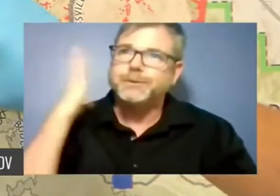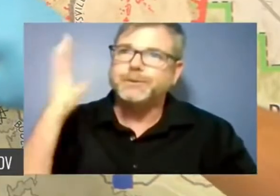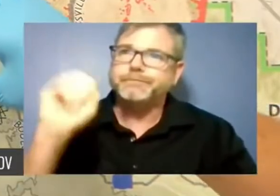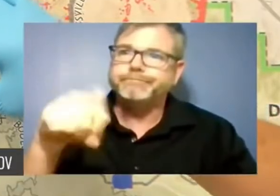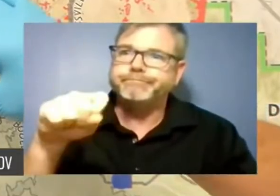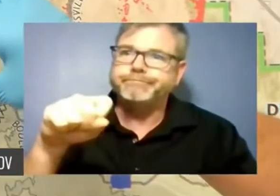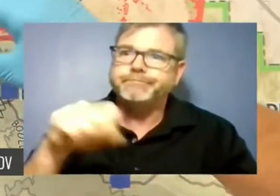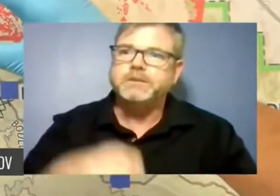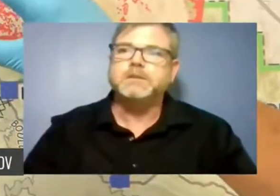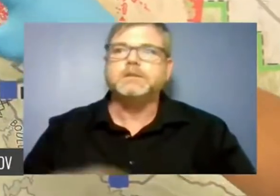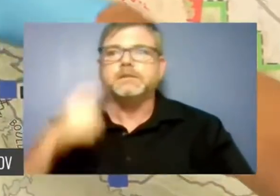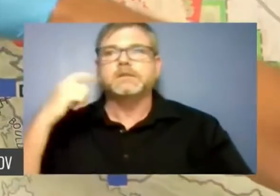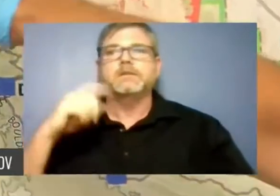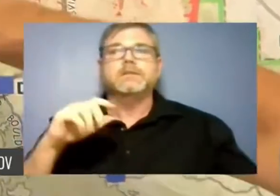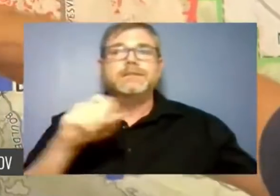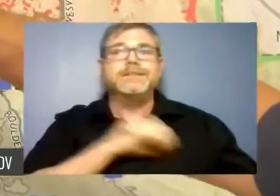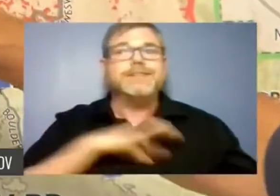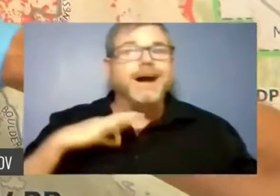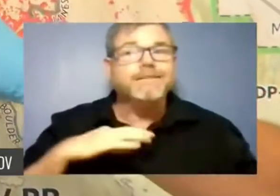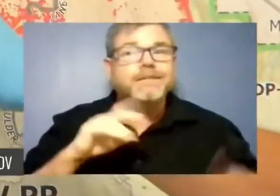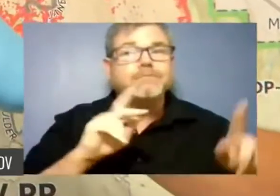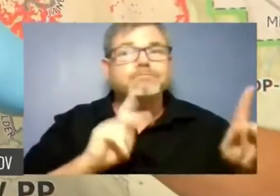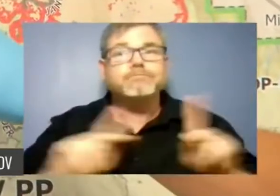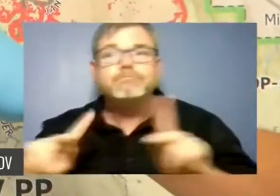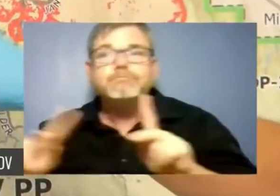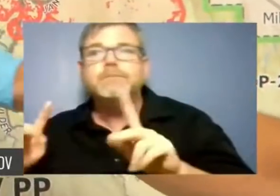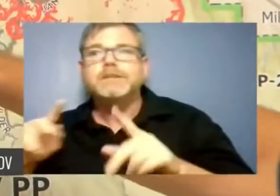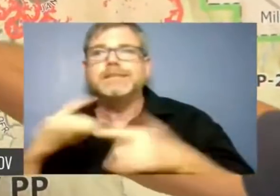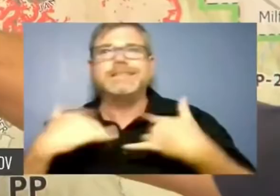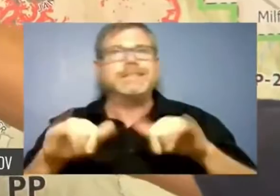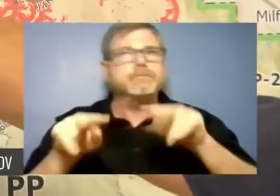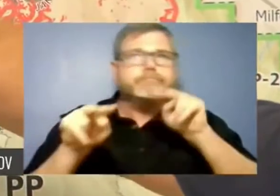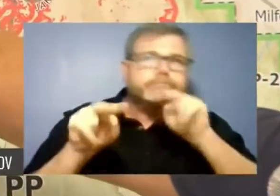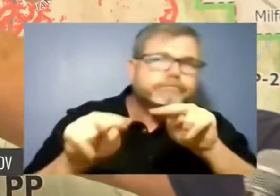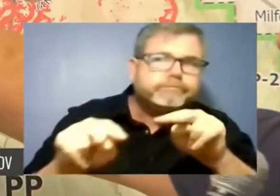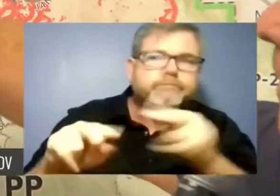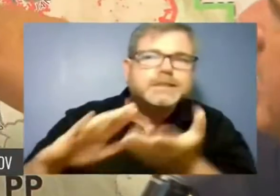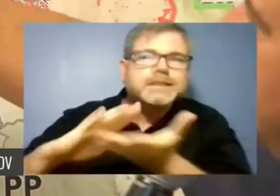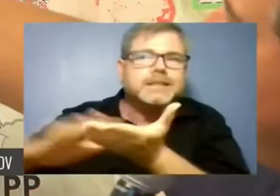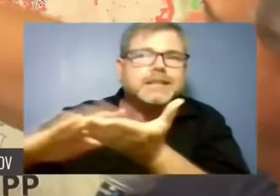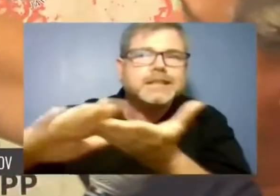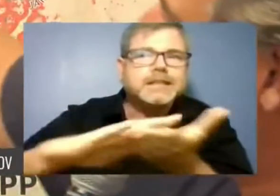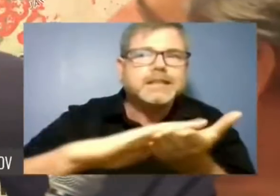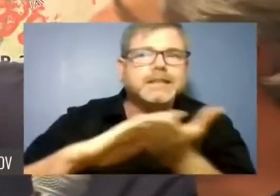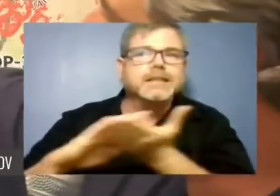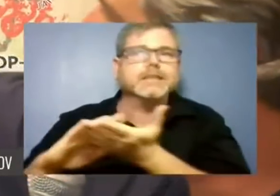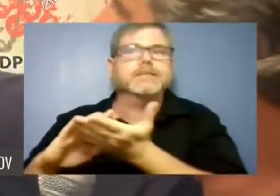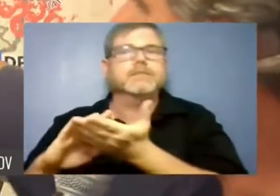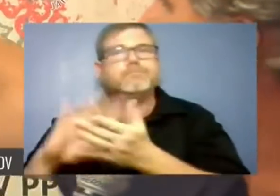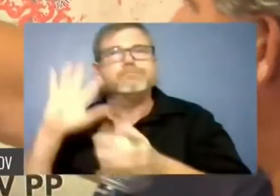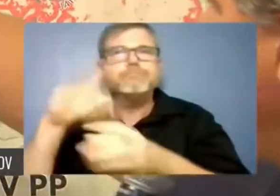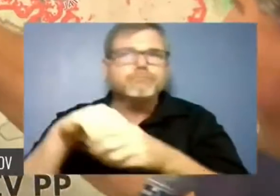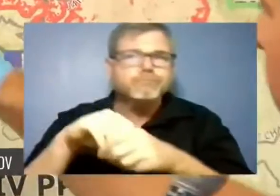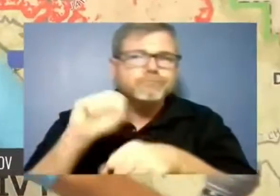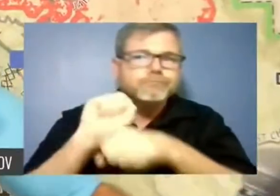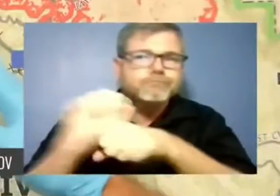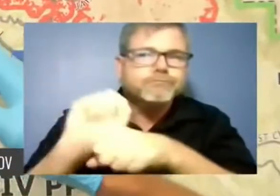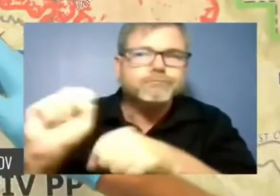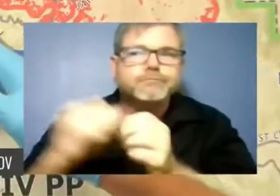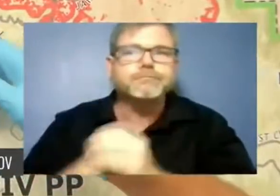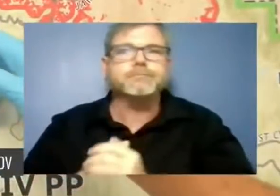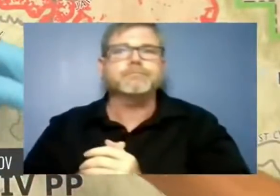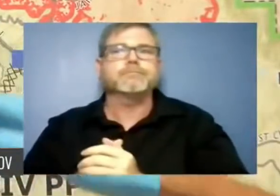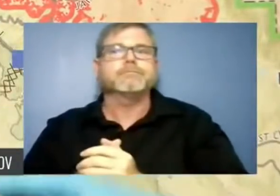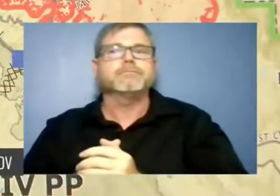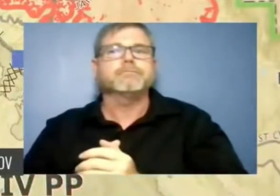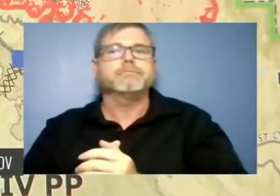to mop up, they continue to be engaged all around this outside of everything from basically from the Westwood all the way back around up